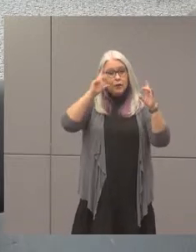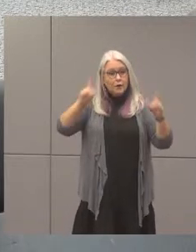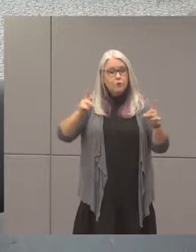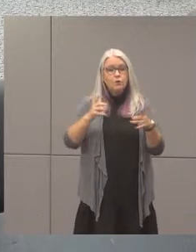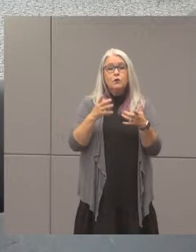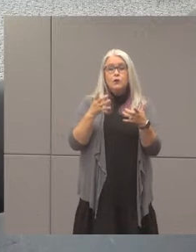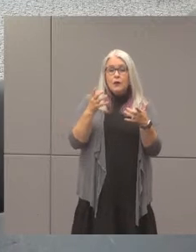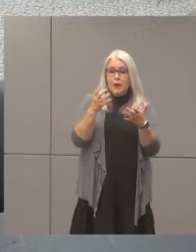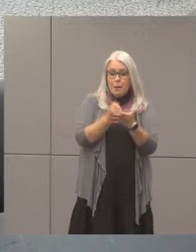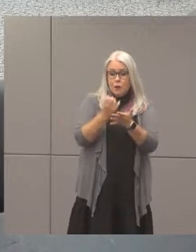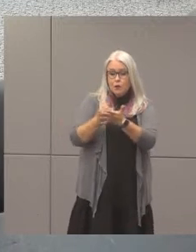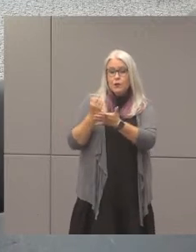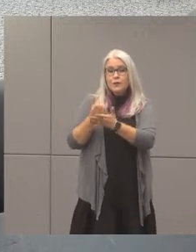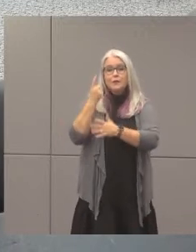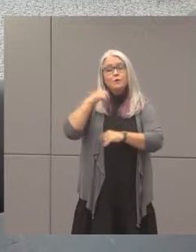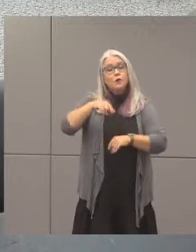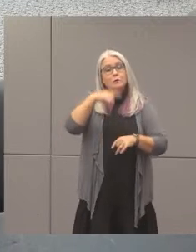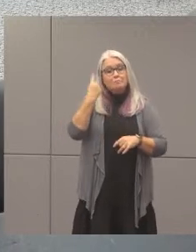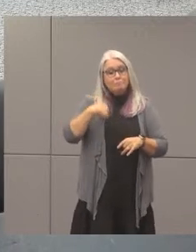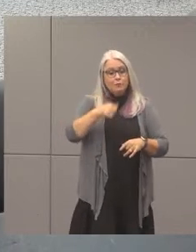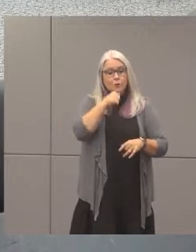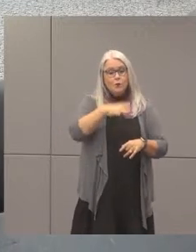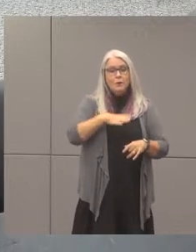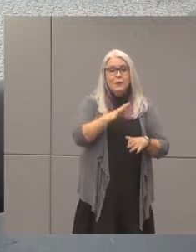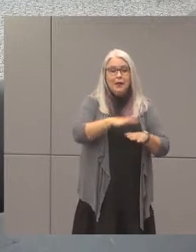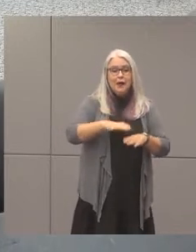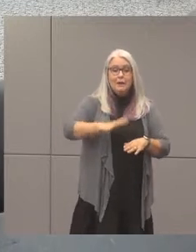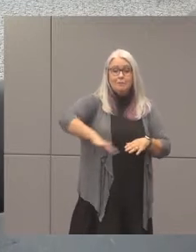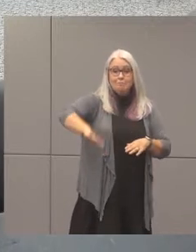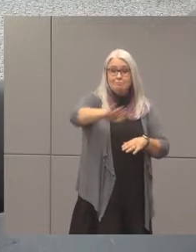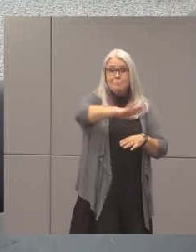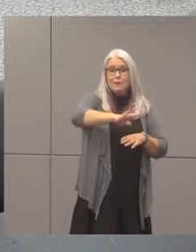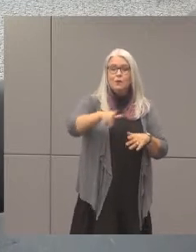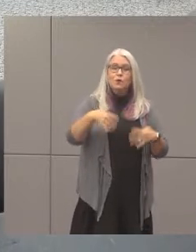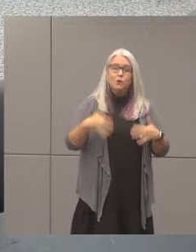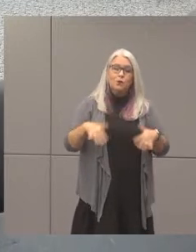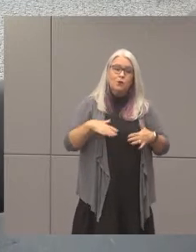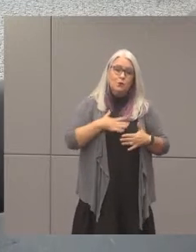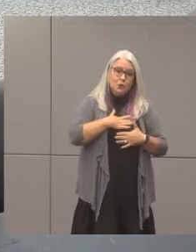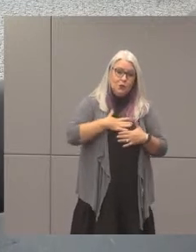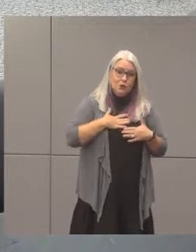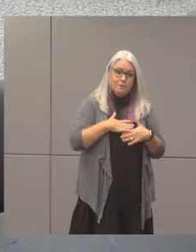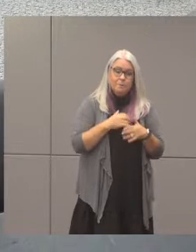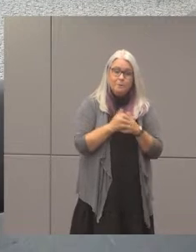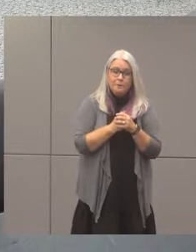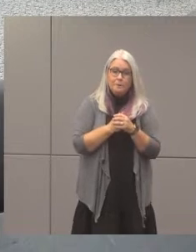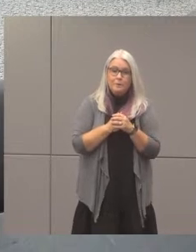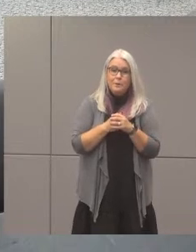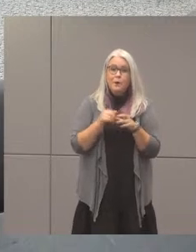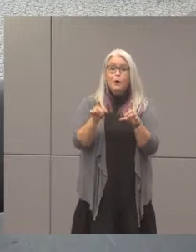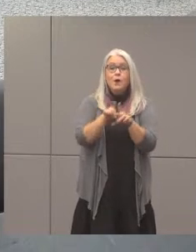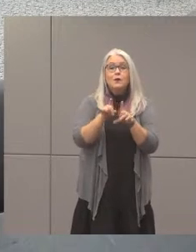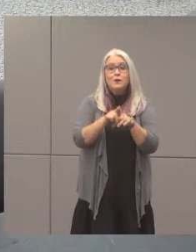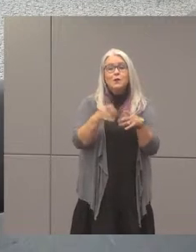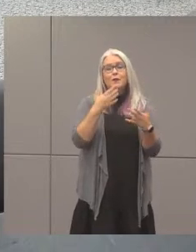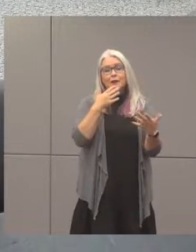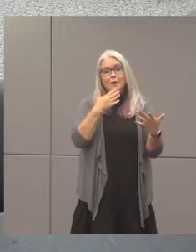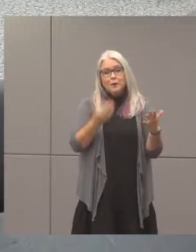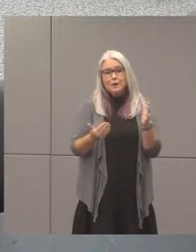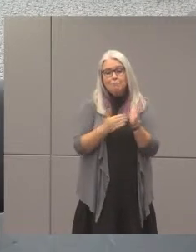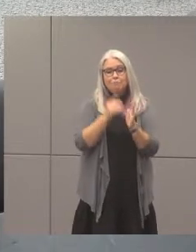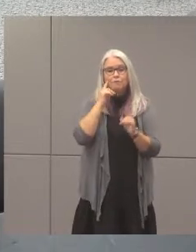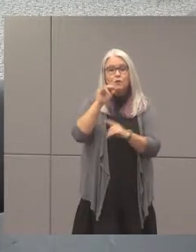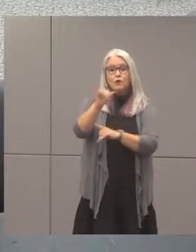for the women on their campus. You're greatly, greatly appreciated. And as well as giving another shout out to Jessica because she